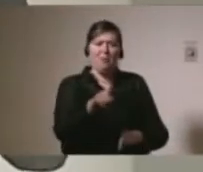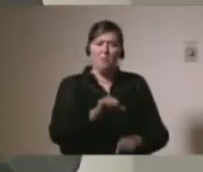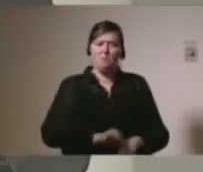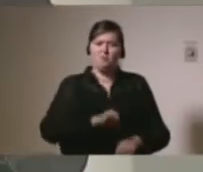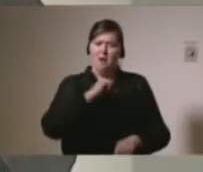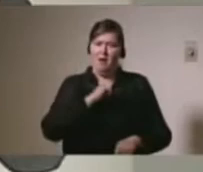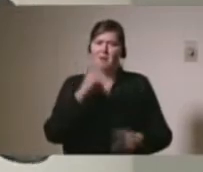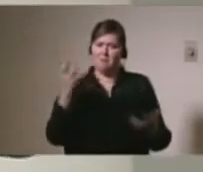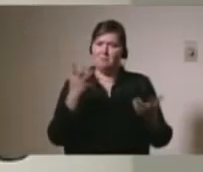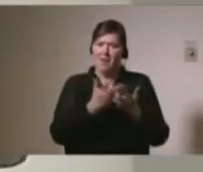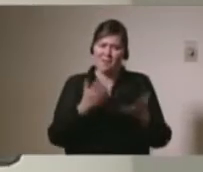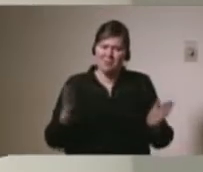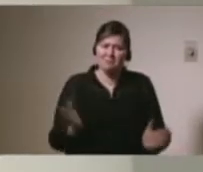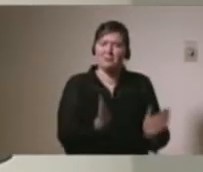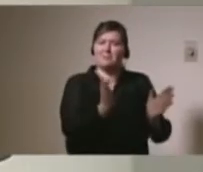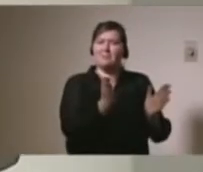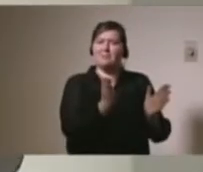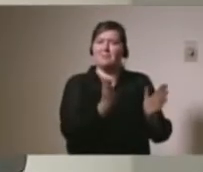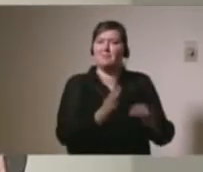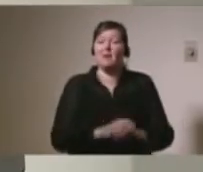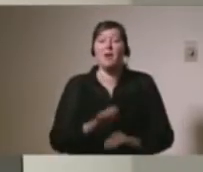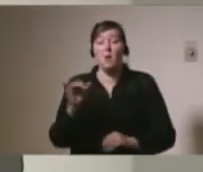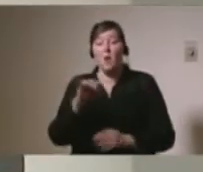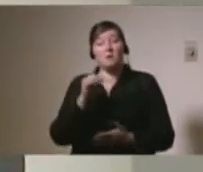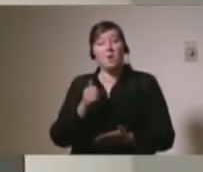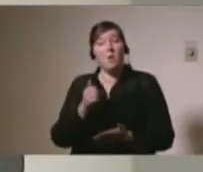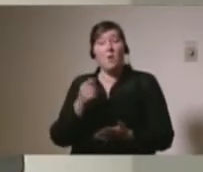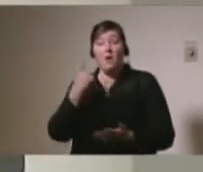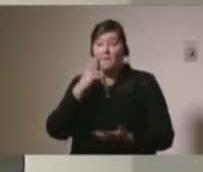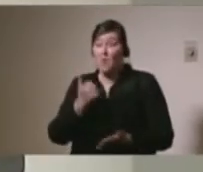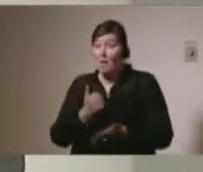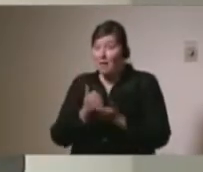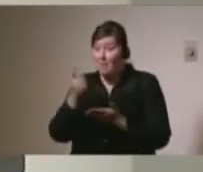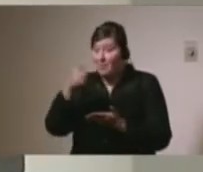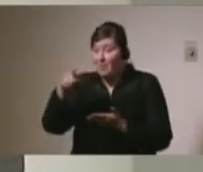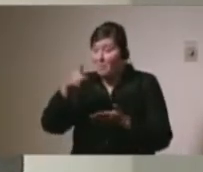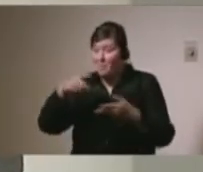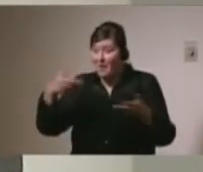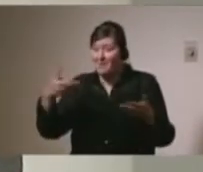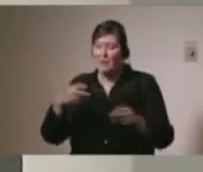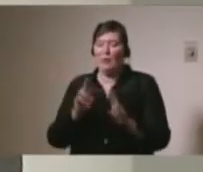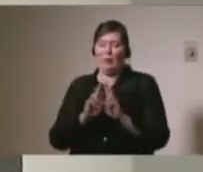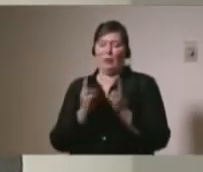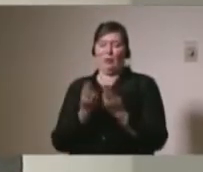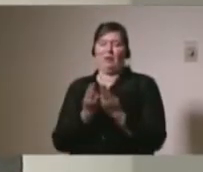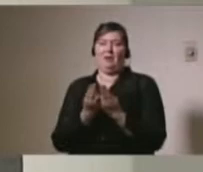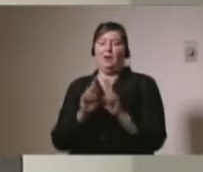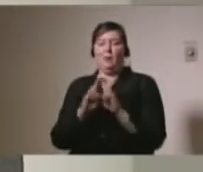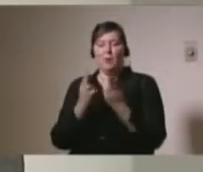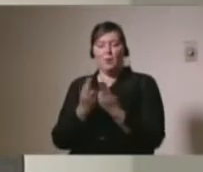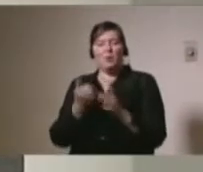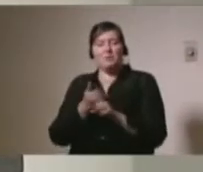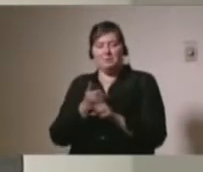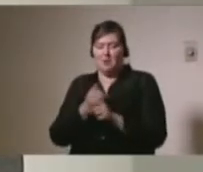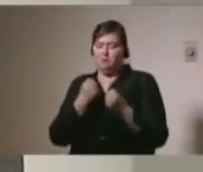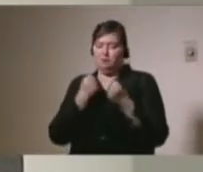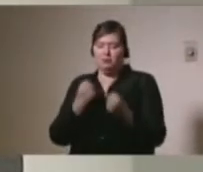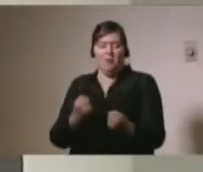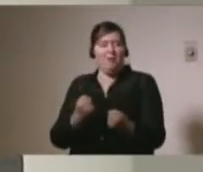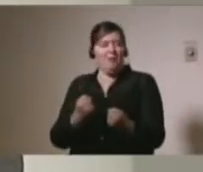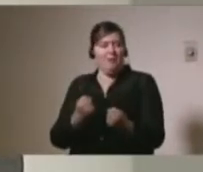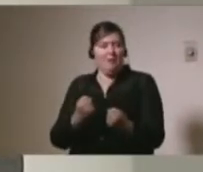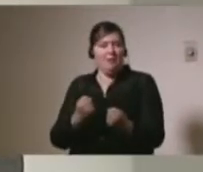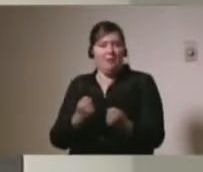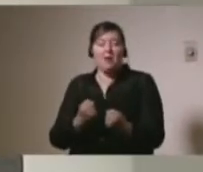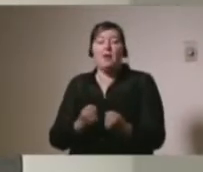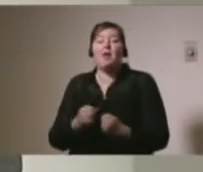And to help it, it has one union throughout the group to keep terms and conditions strong. And more importantly,